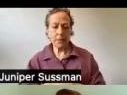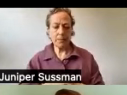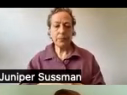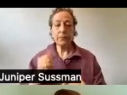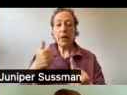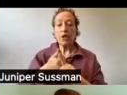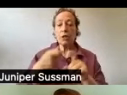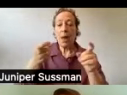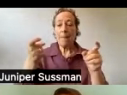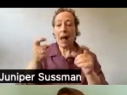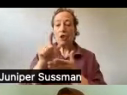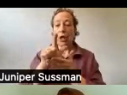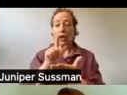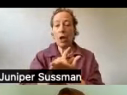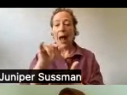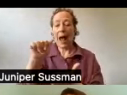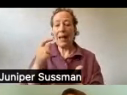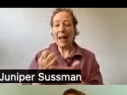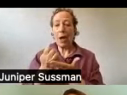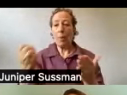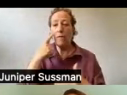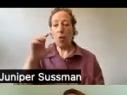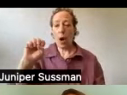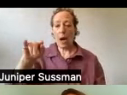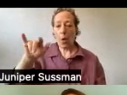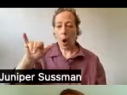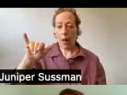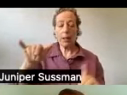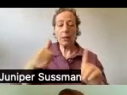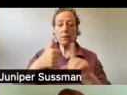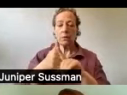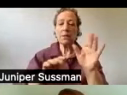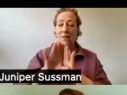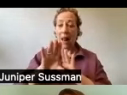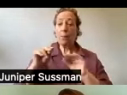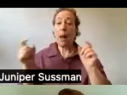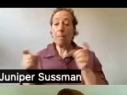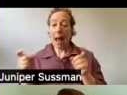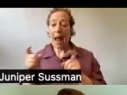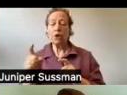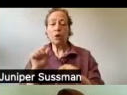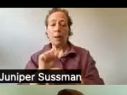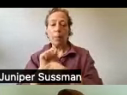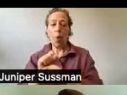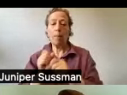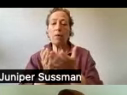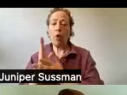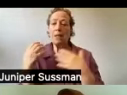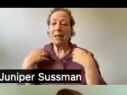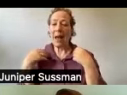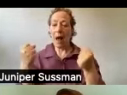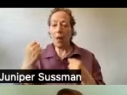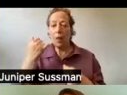managing attorney at Equip for Equality, where she developed and now manages its employment rights helpline, which aims